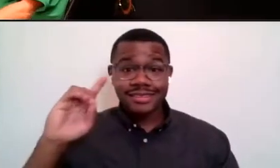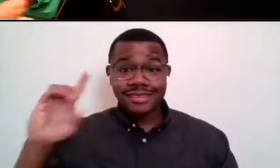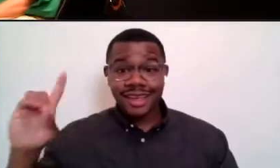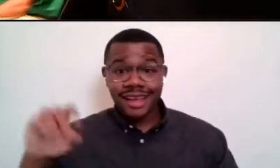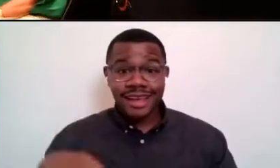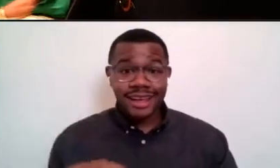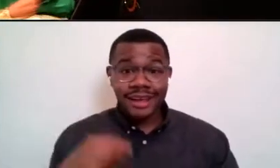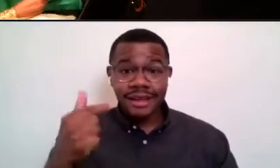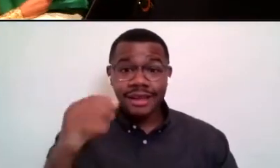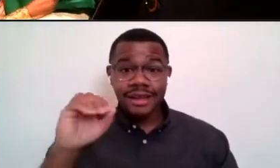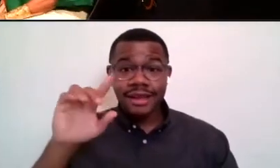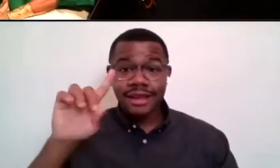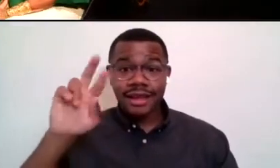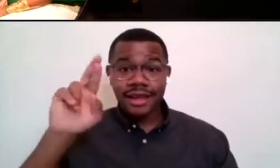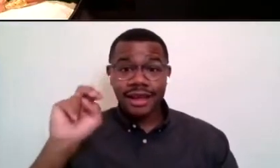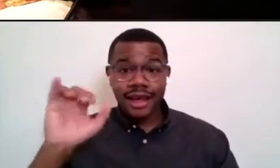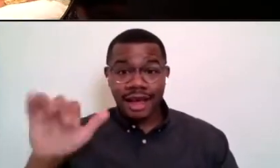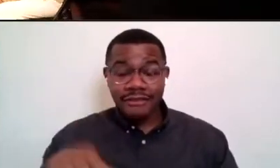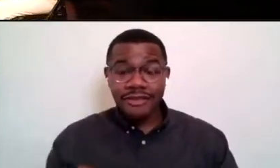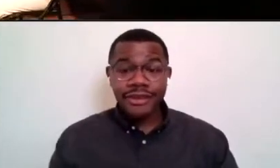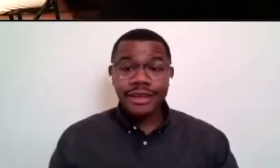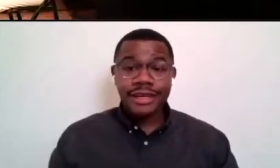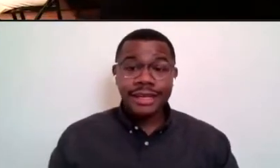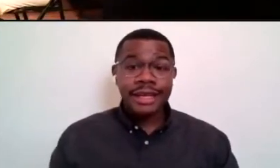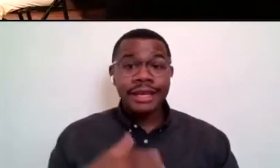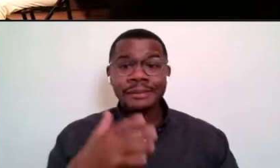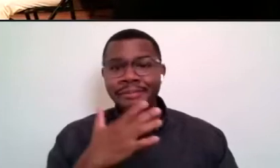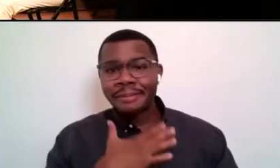rest of my intrepid board